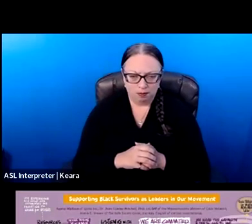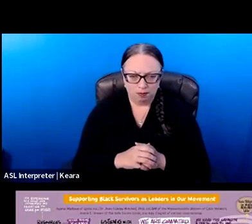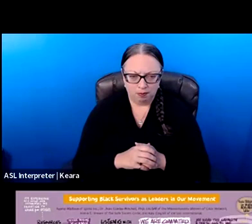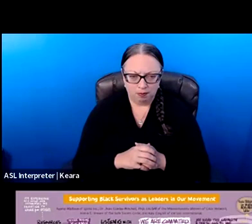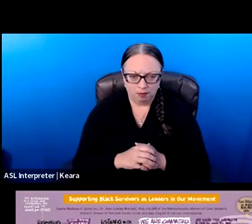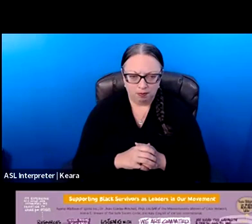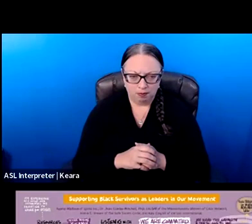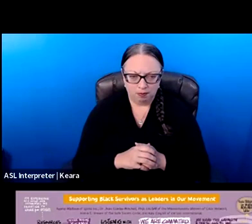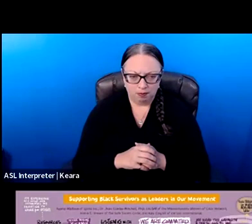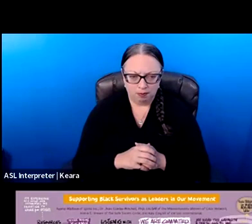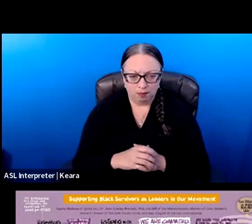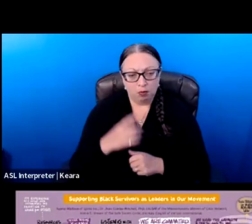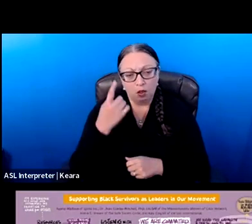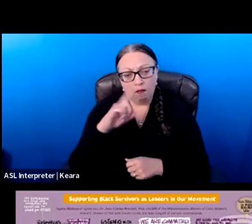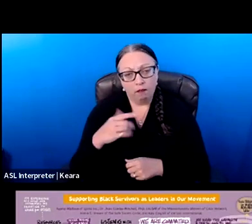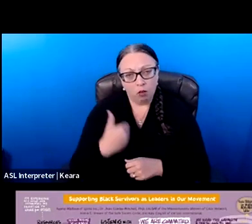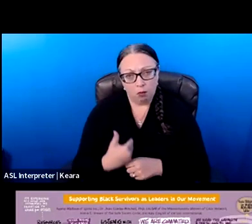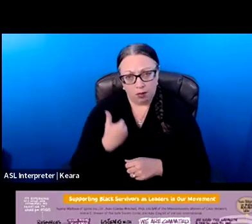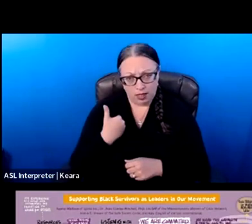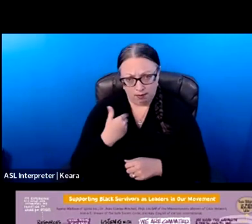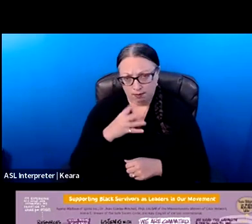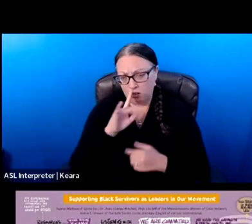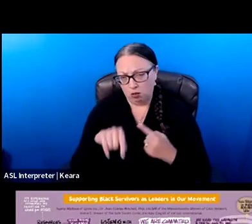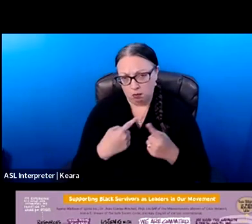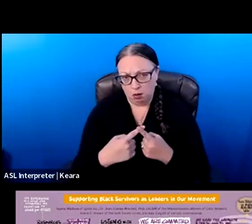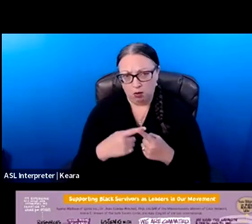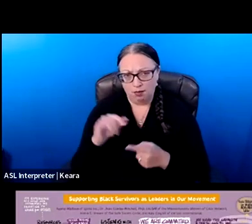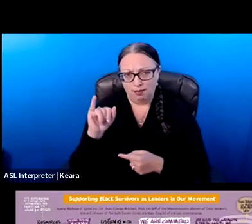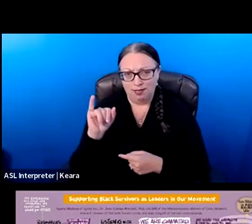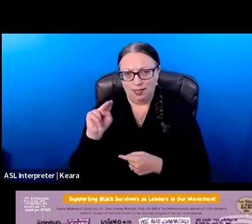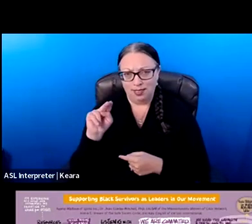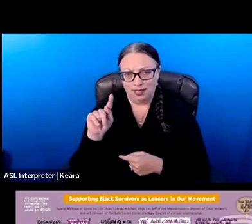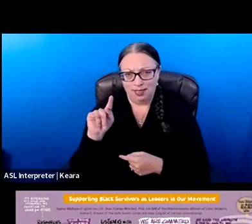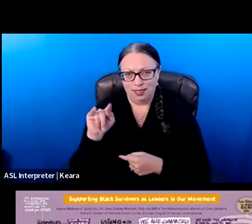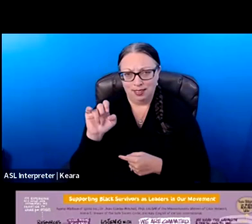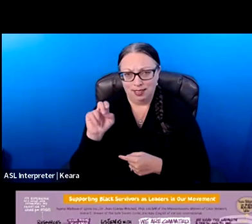For me, I talked about being intentional